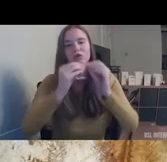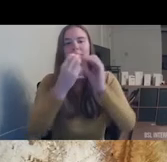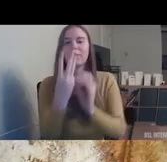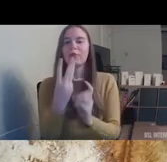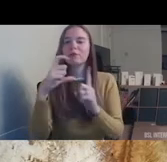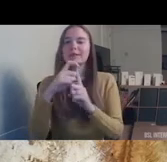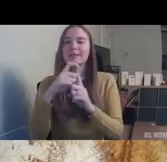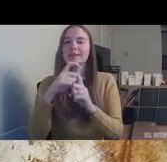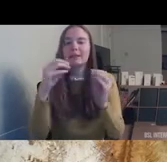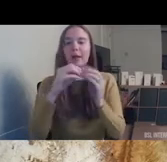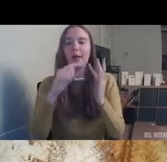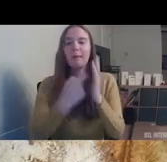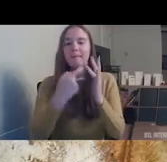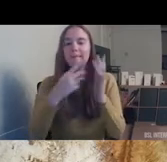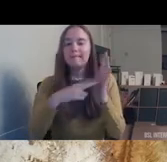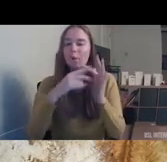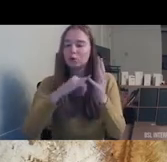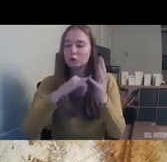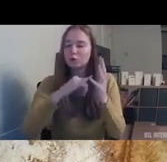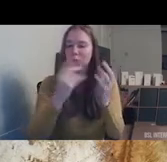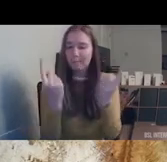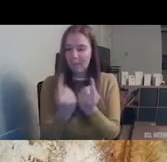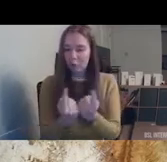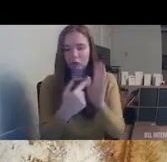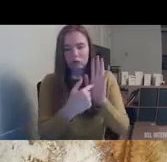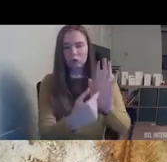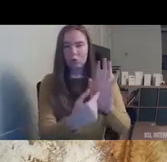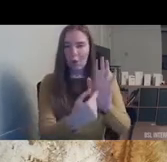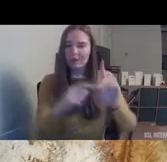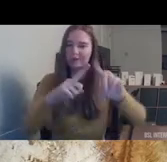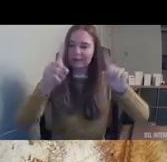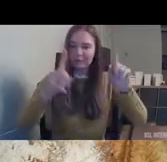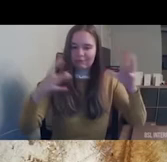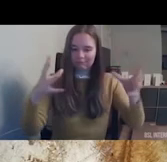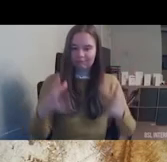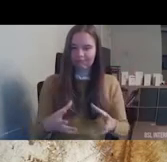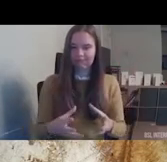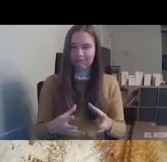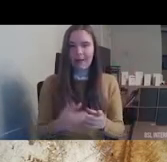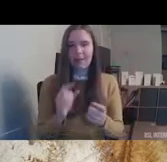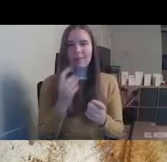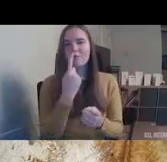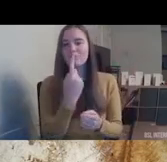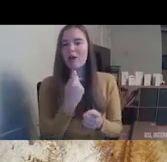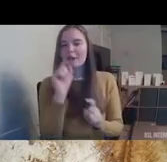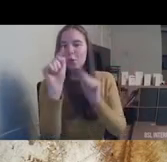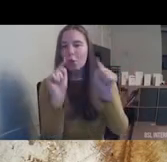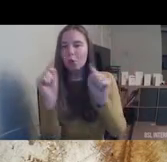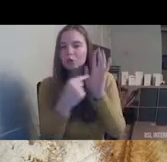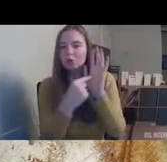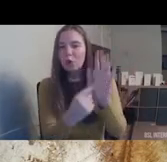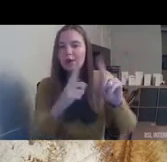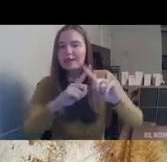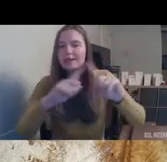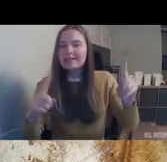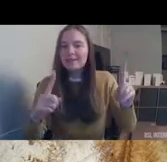models to represent them in different scales. And the dots highlighted show different positions where